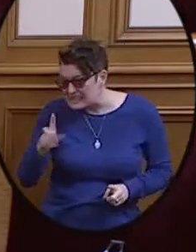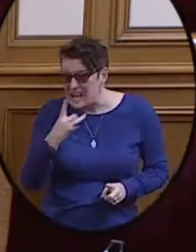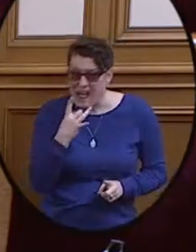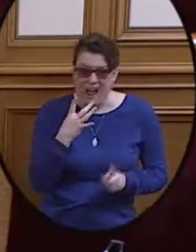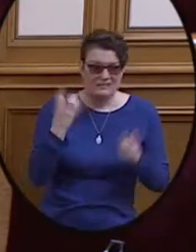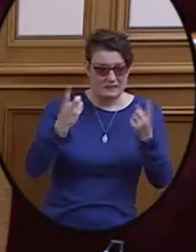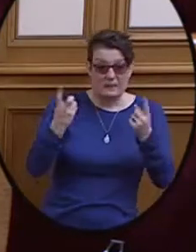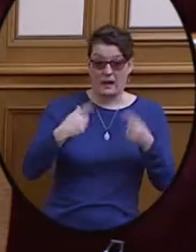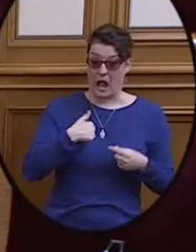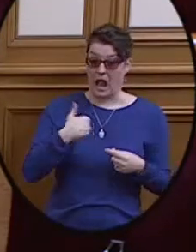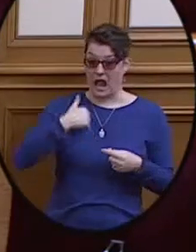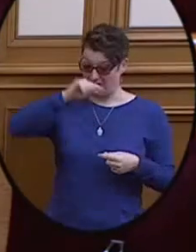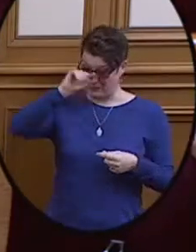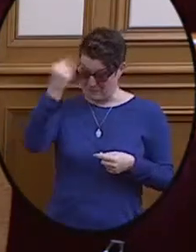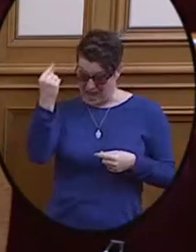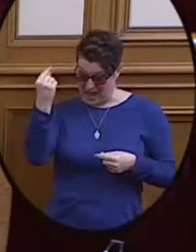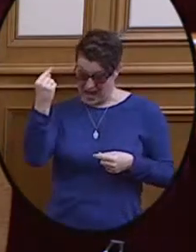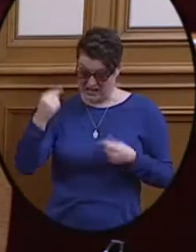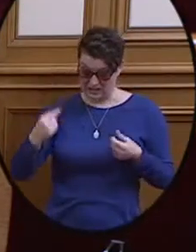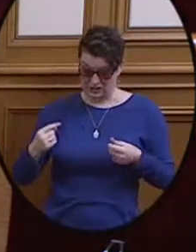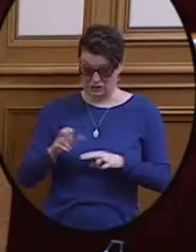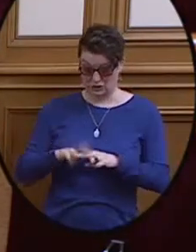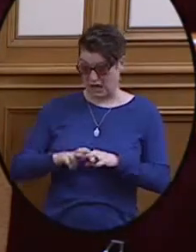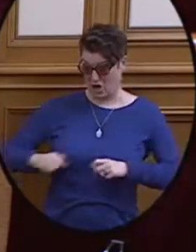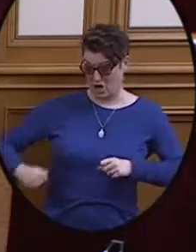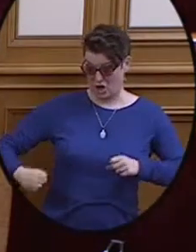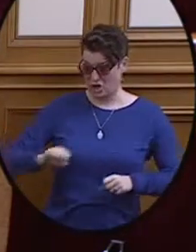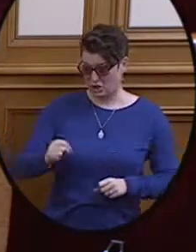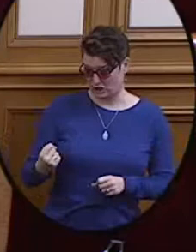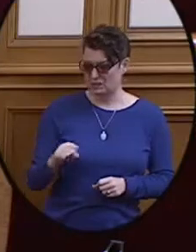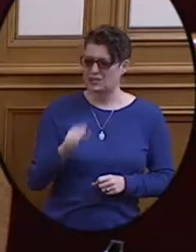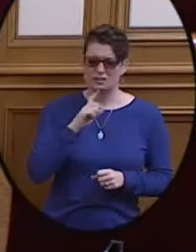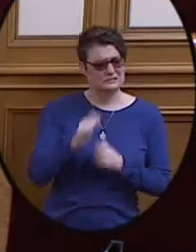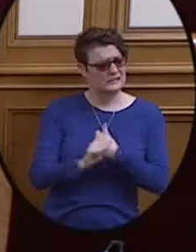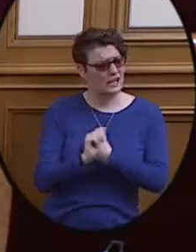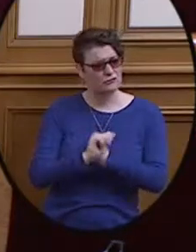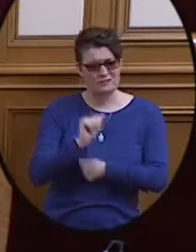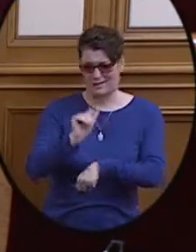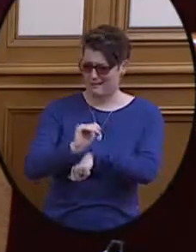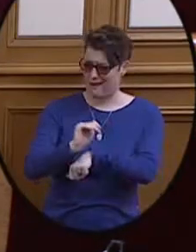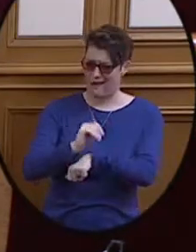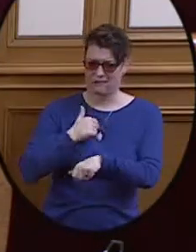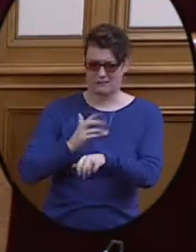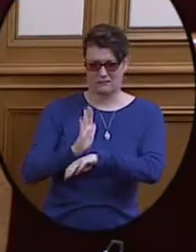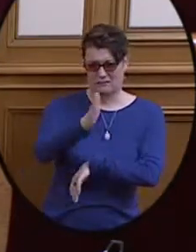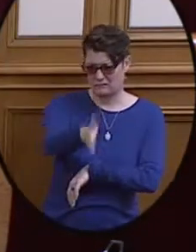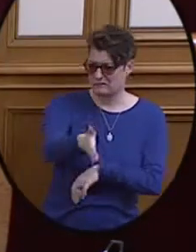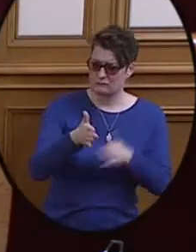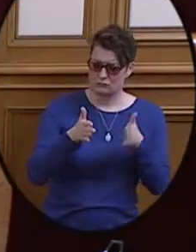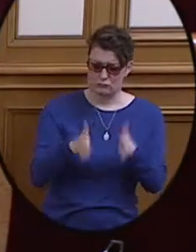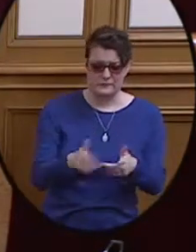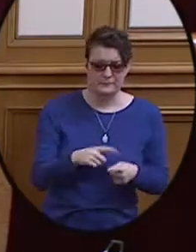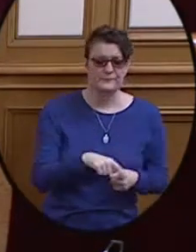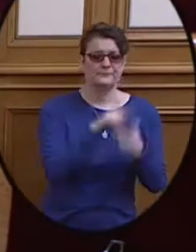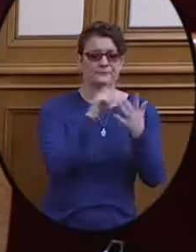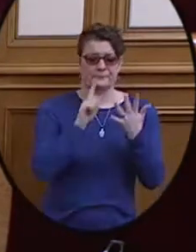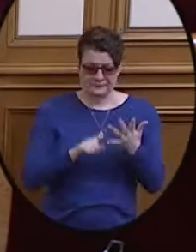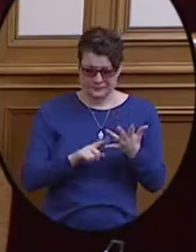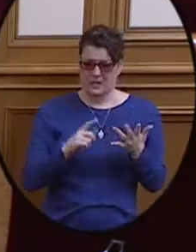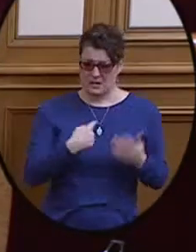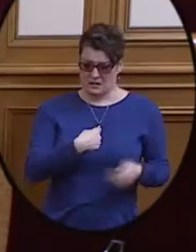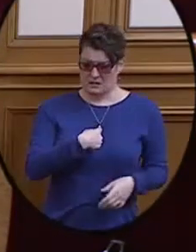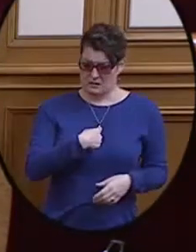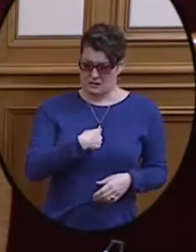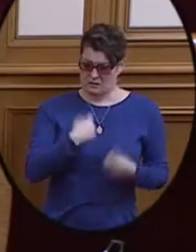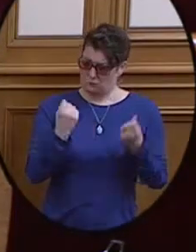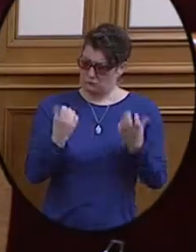more visible. I have a black mobility chair. It's super dangerous at night when I'm crossing the street. And lastly, you know, I'm